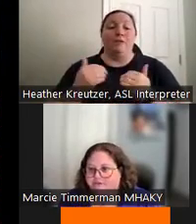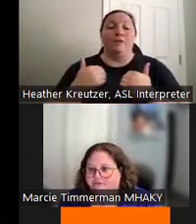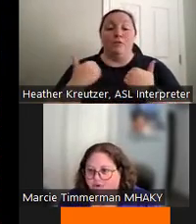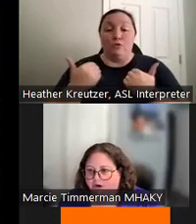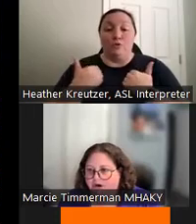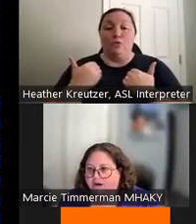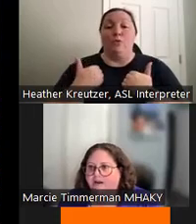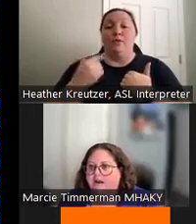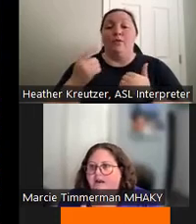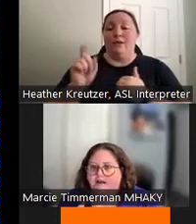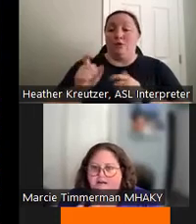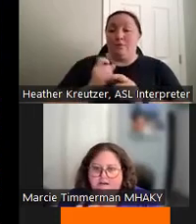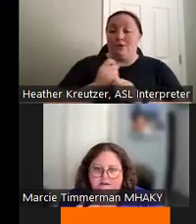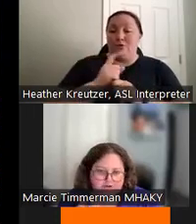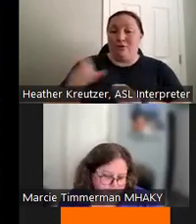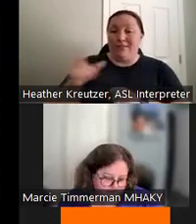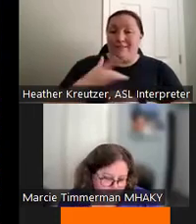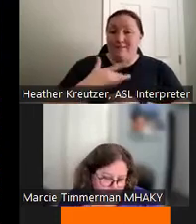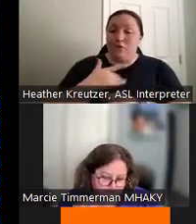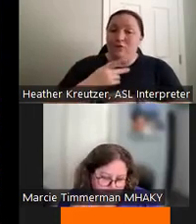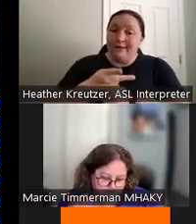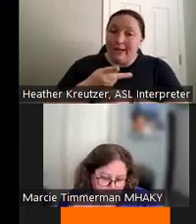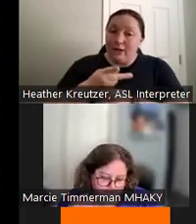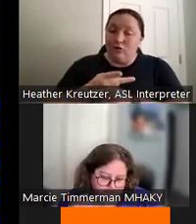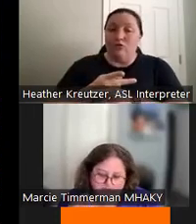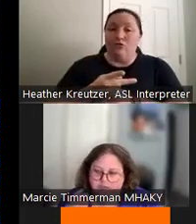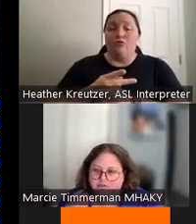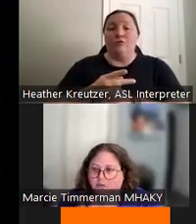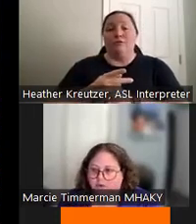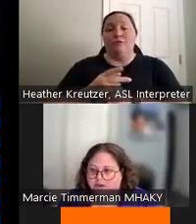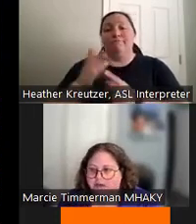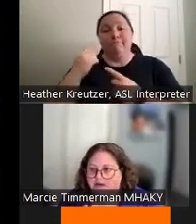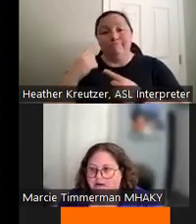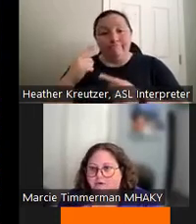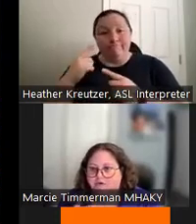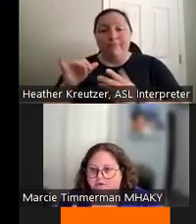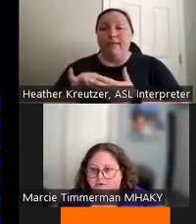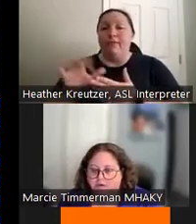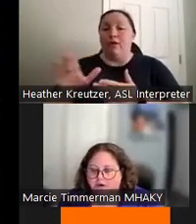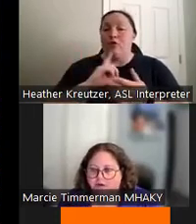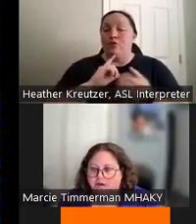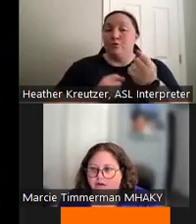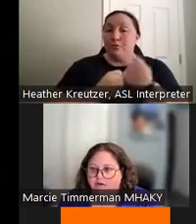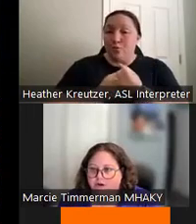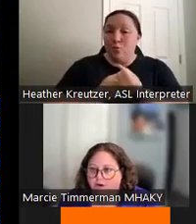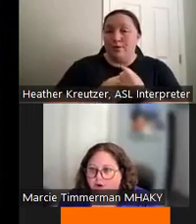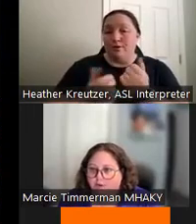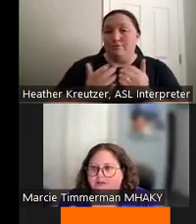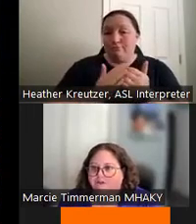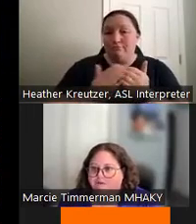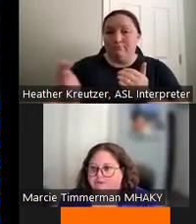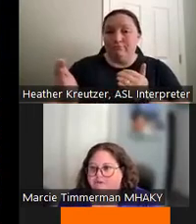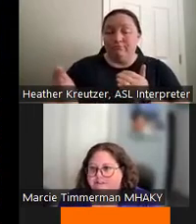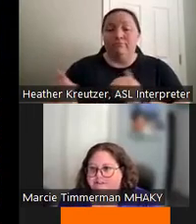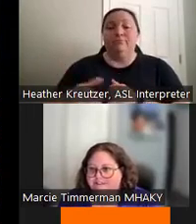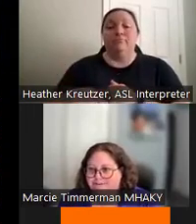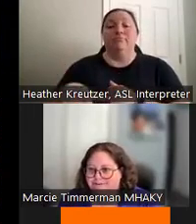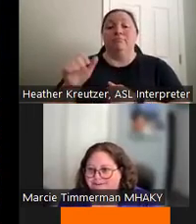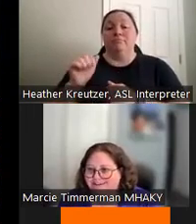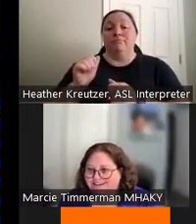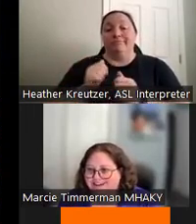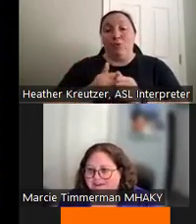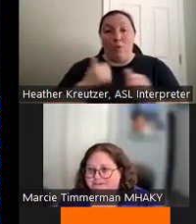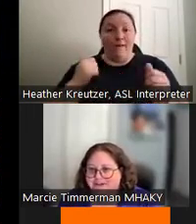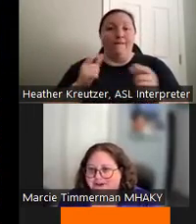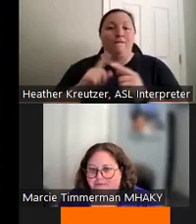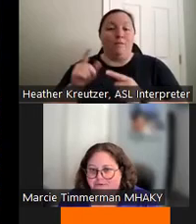feeling cared for and nurtured, and that they're supported in moving forward, away from the treatment